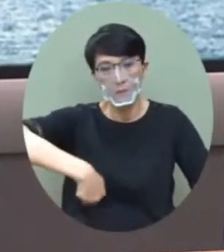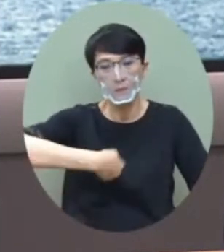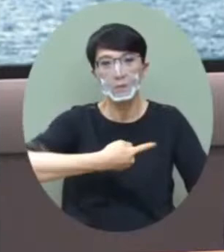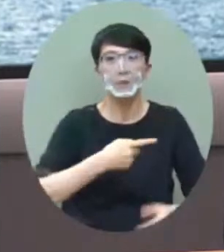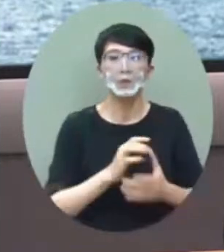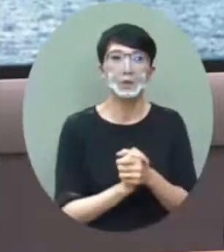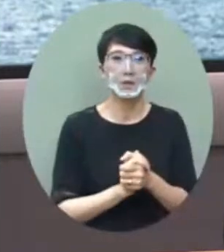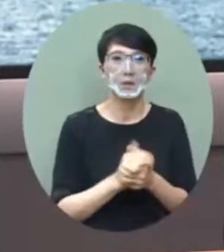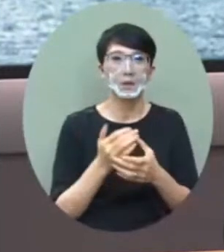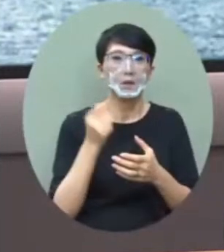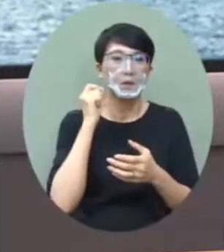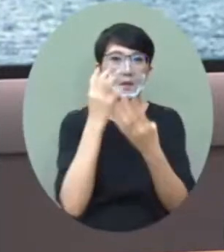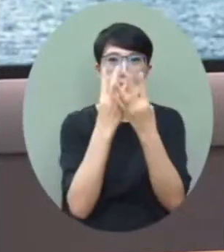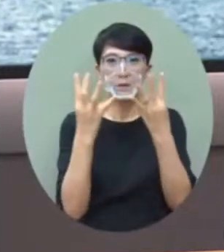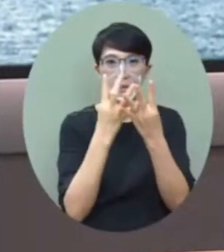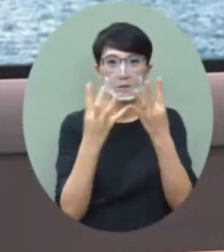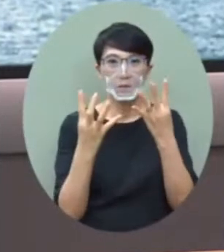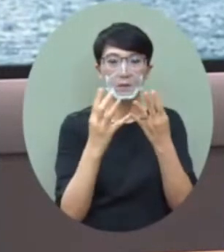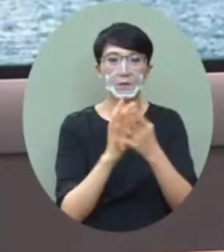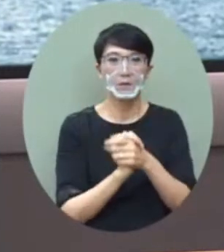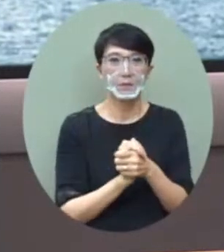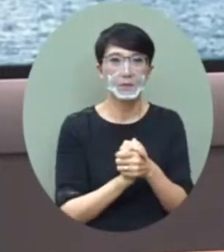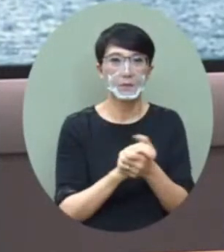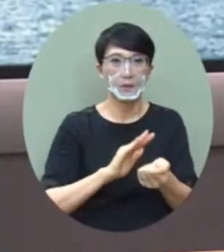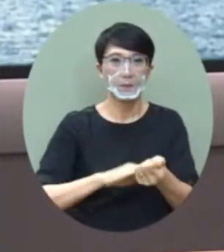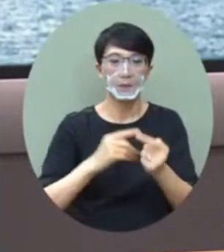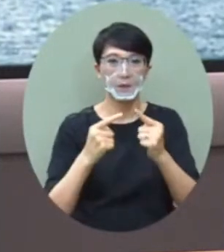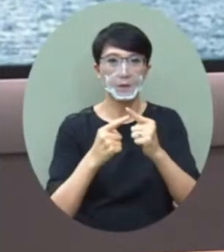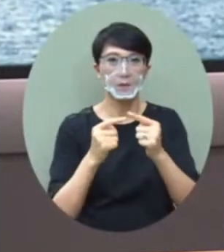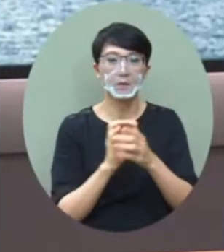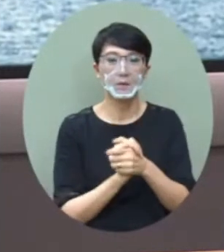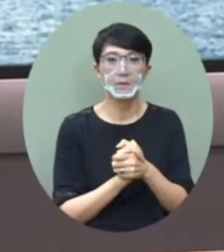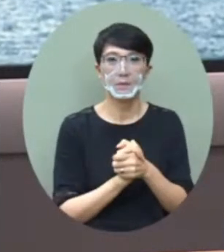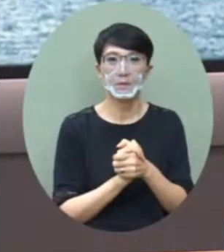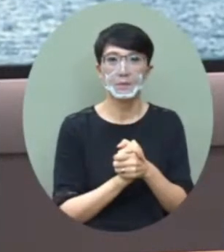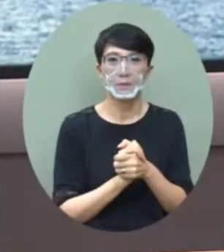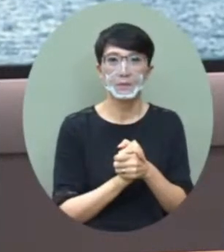colon cancer, and the cancer had spread to different parts of the body.